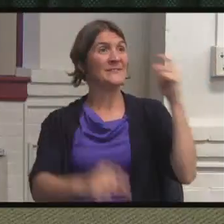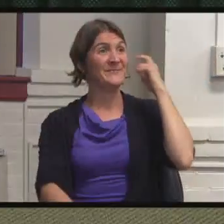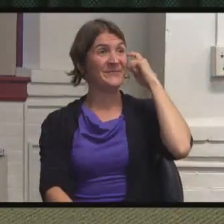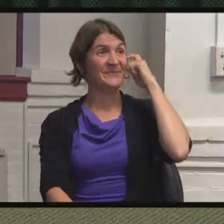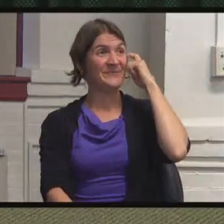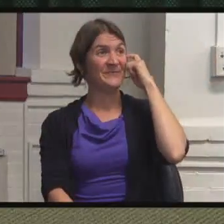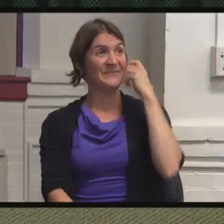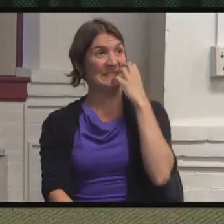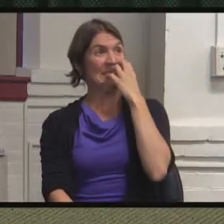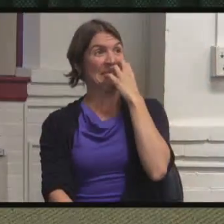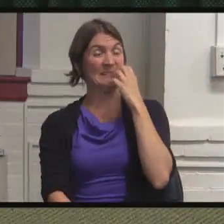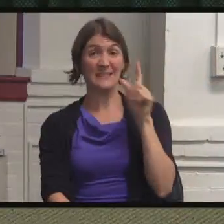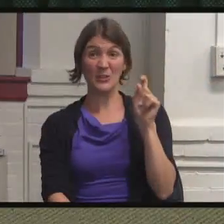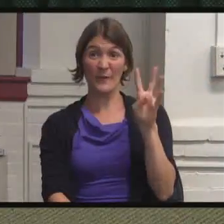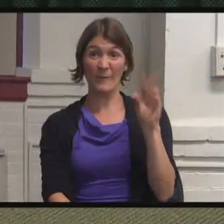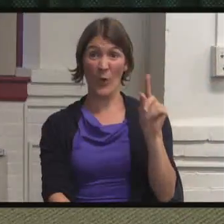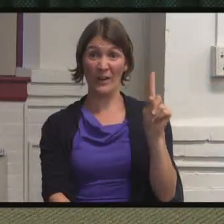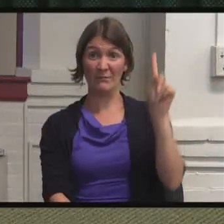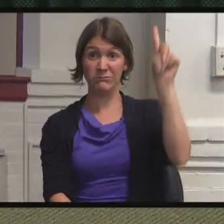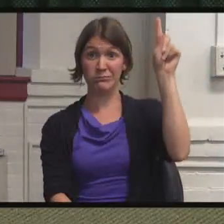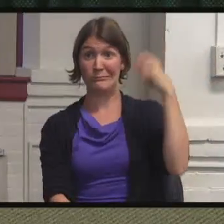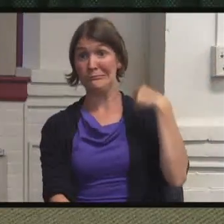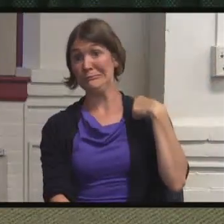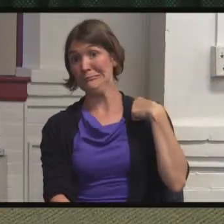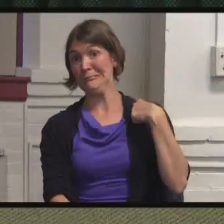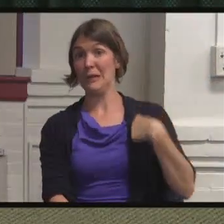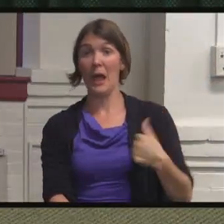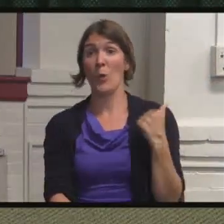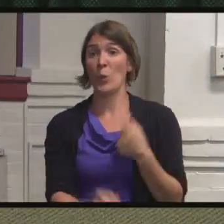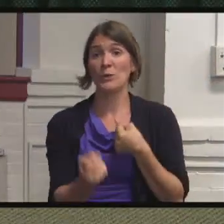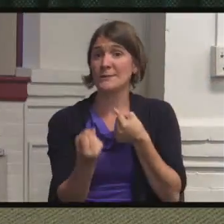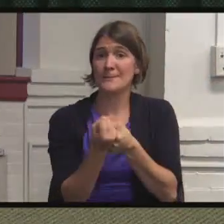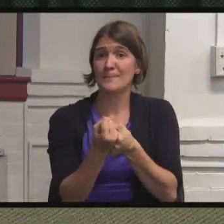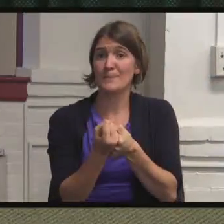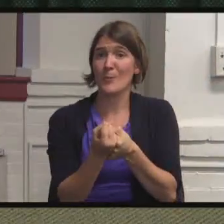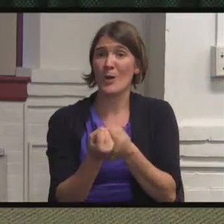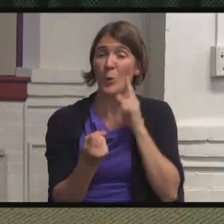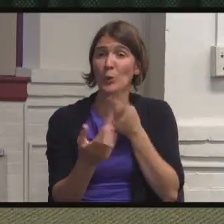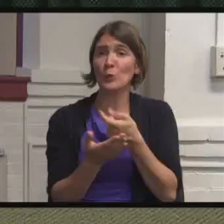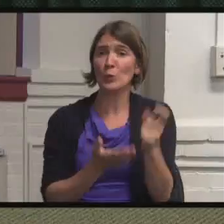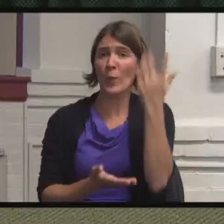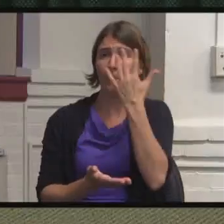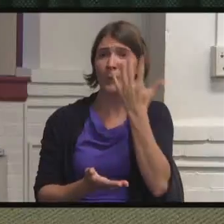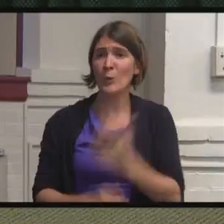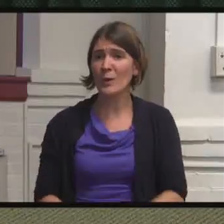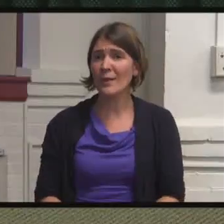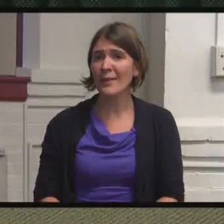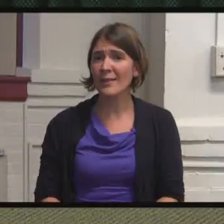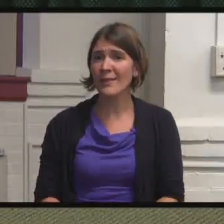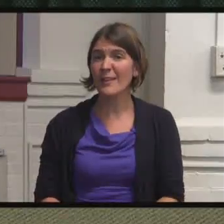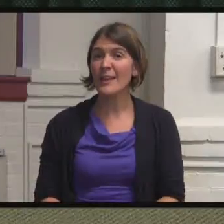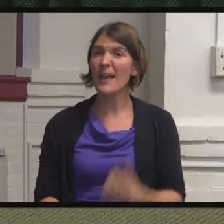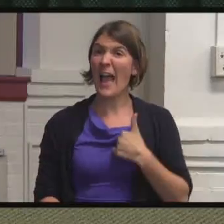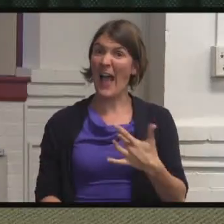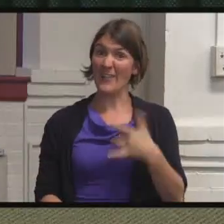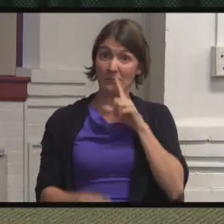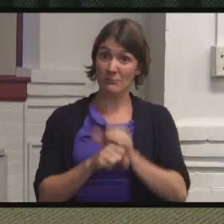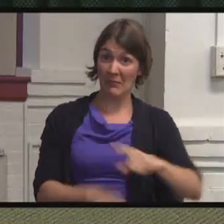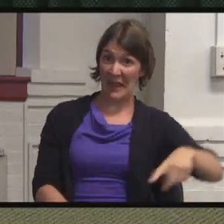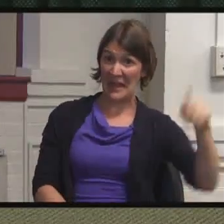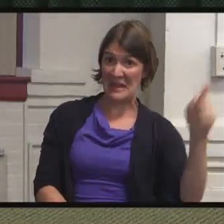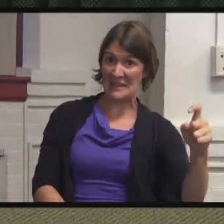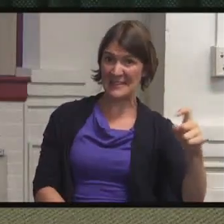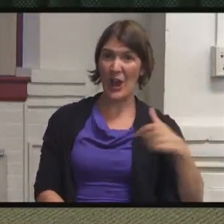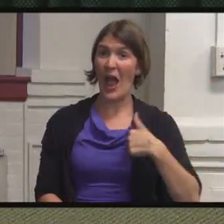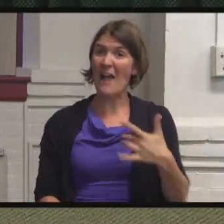something at 140 feet, I would not be in favor of. And I argue whether it's necessary at